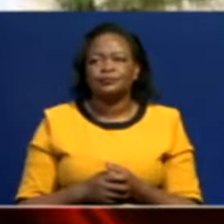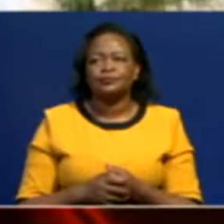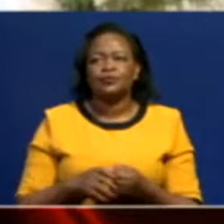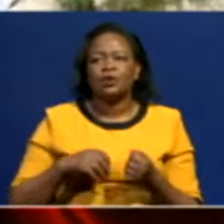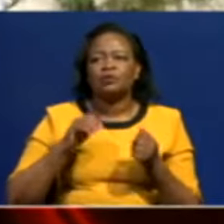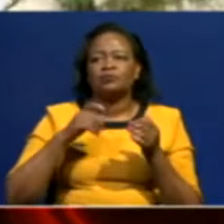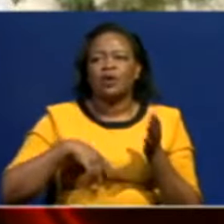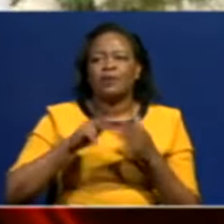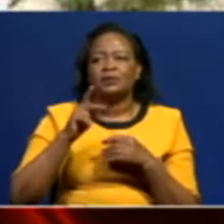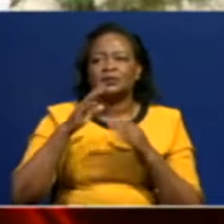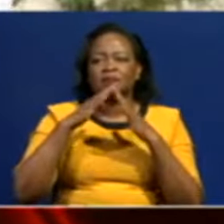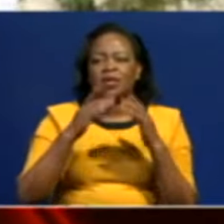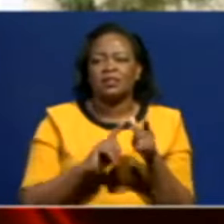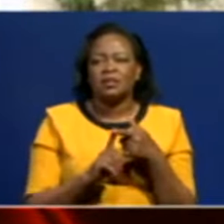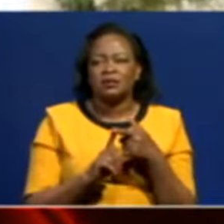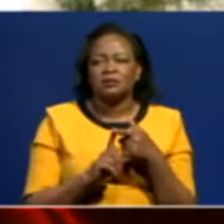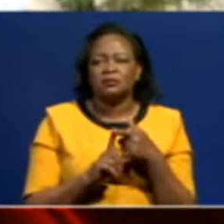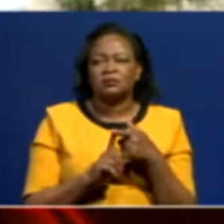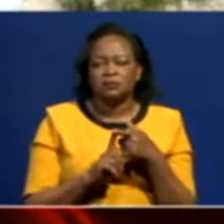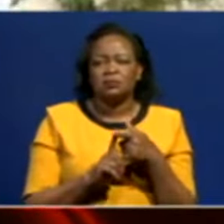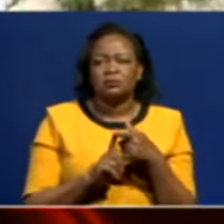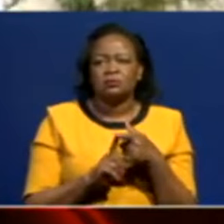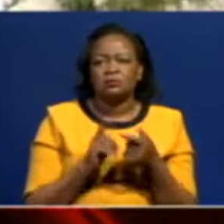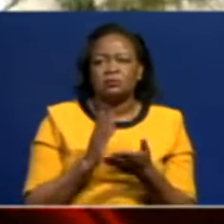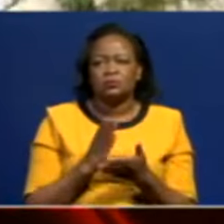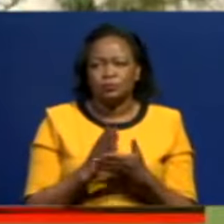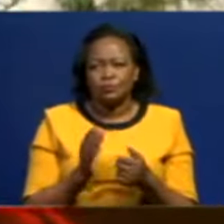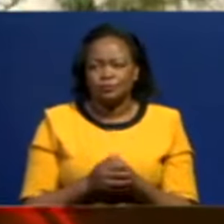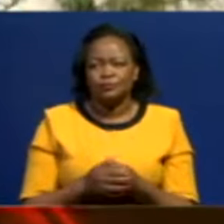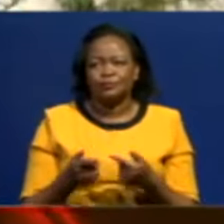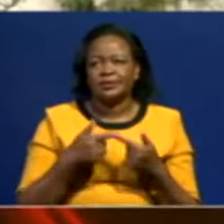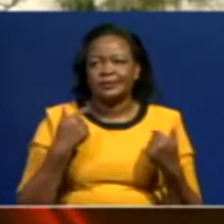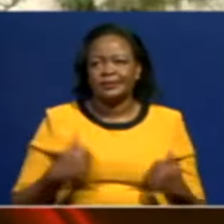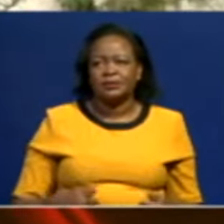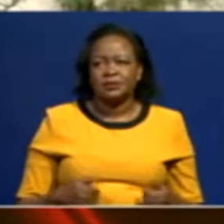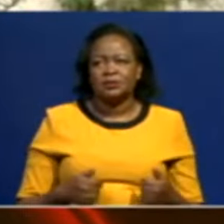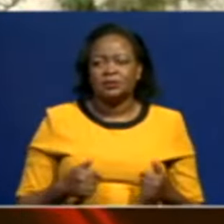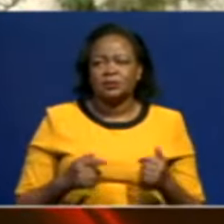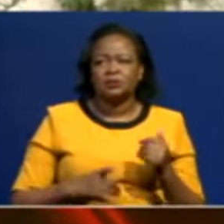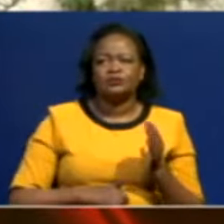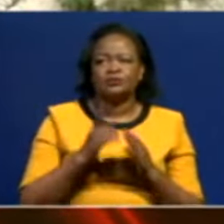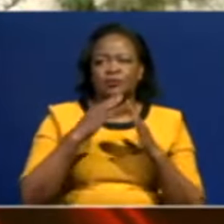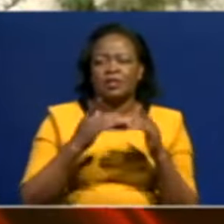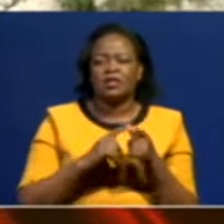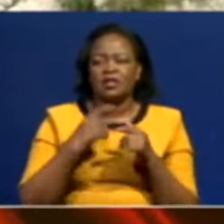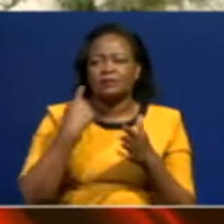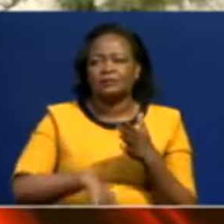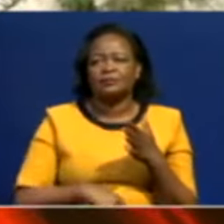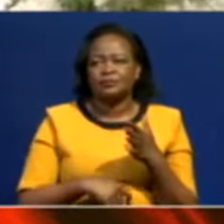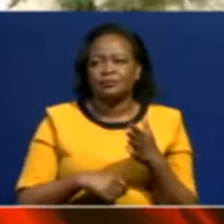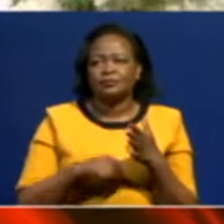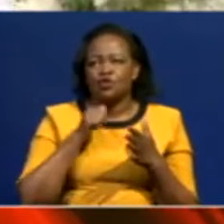house, we found some changes. You know, especially some Chinese developers, the price is not